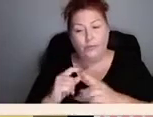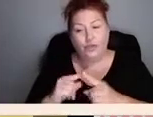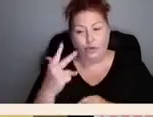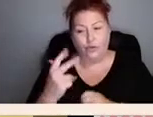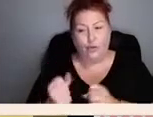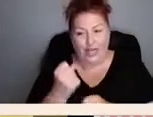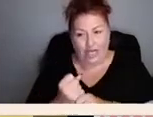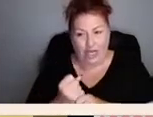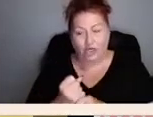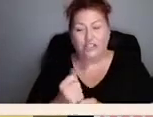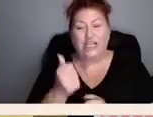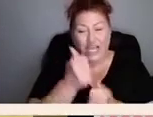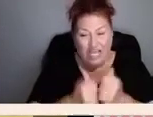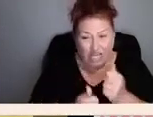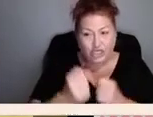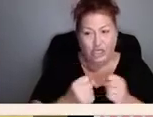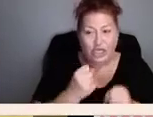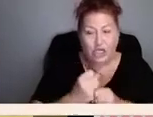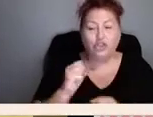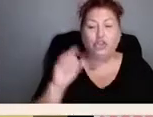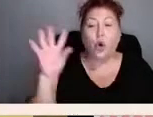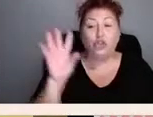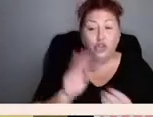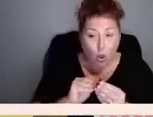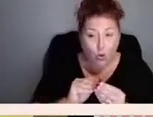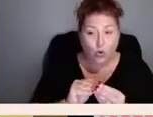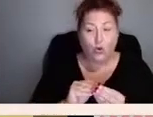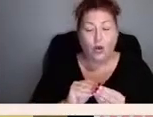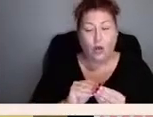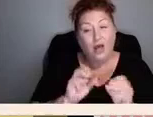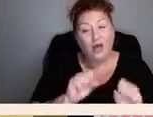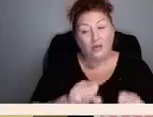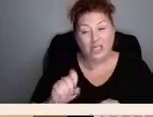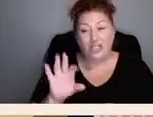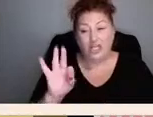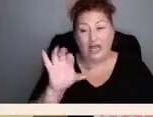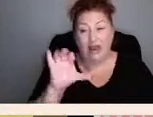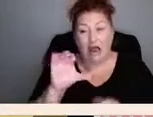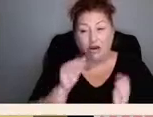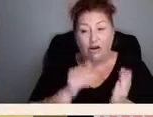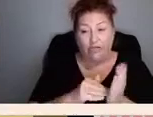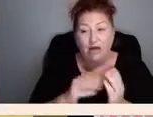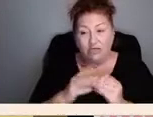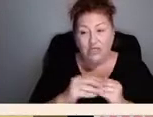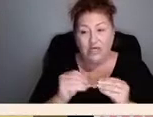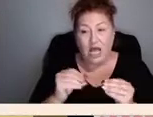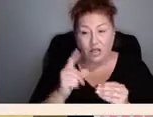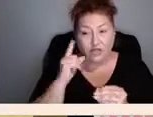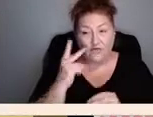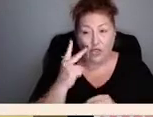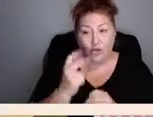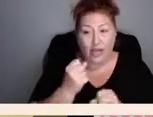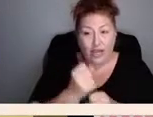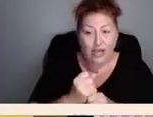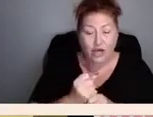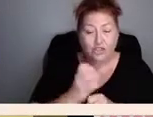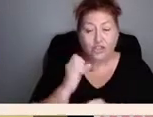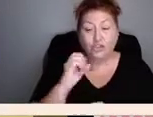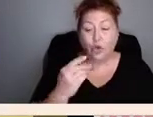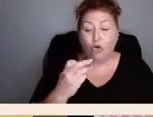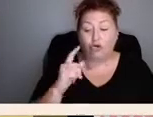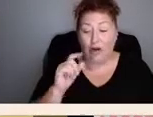years each year. So a total of potentially $900,000 over 3 years. So the grants